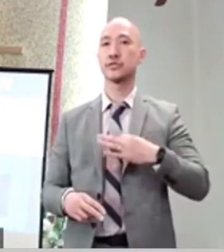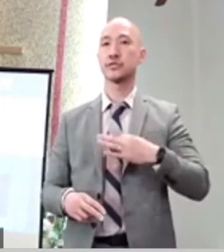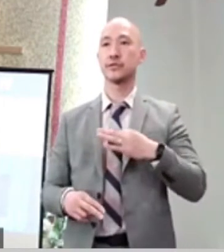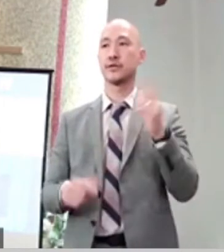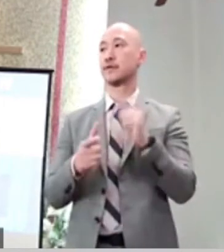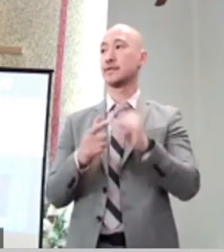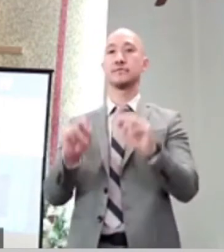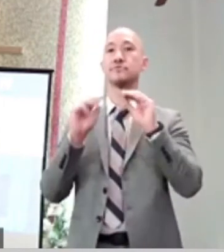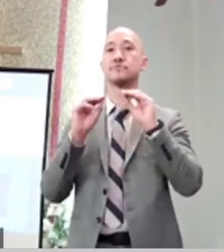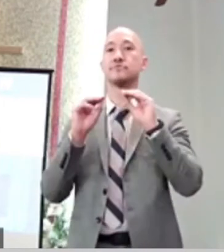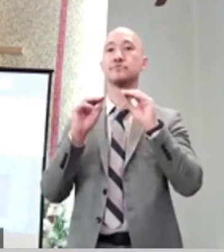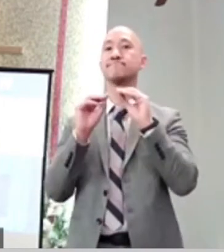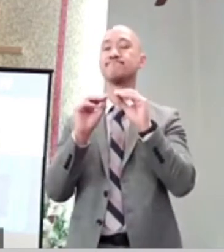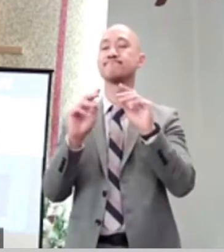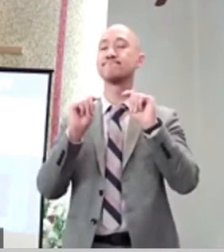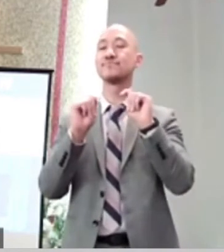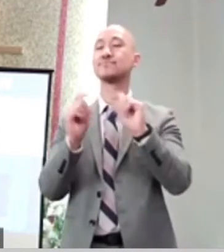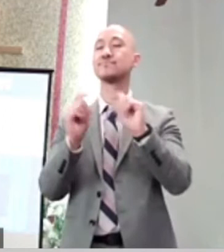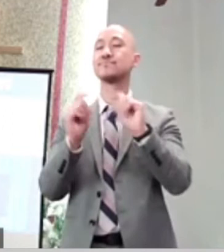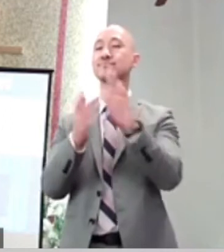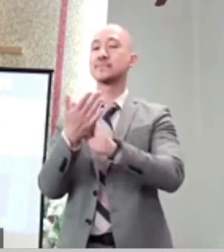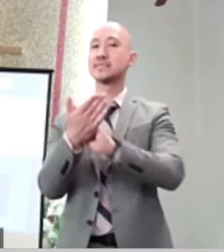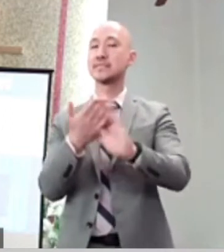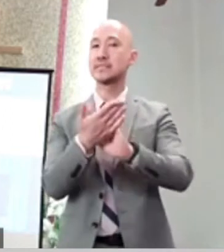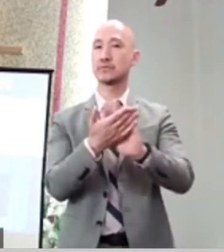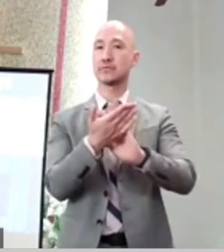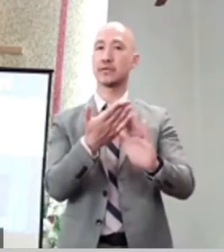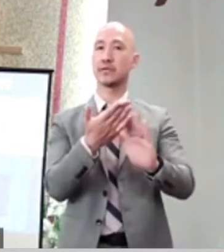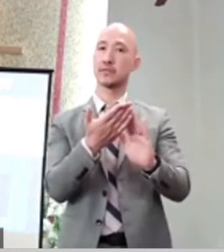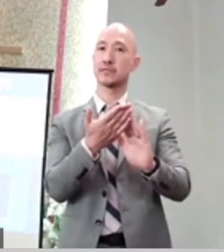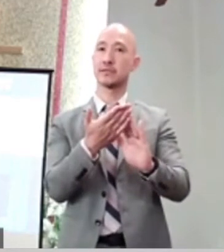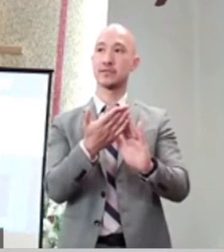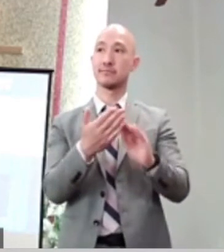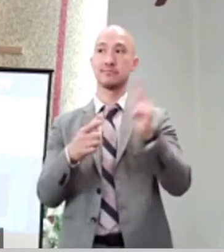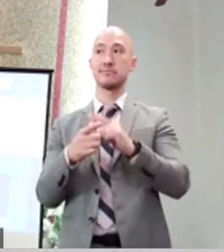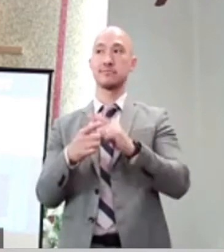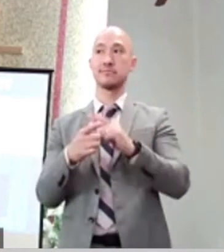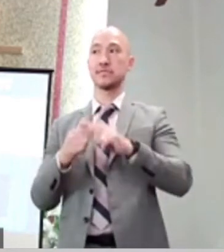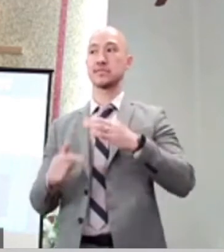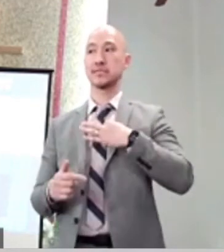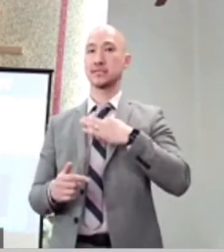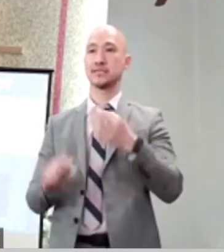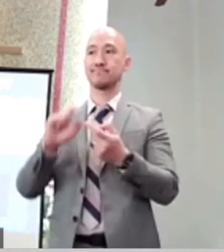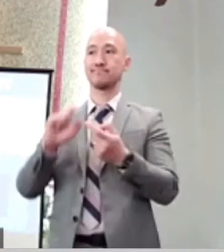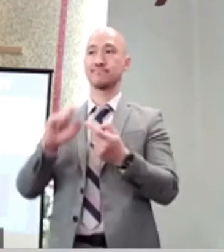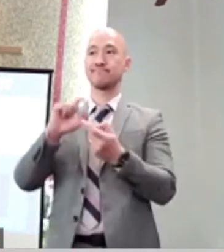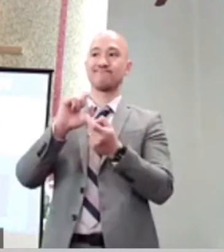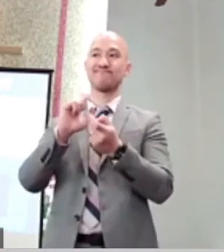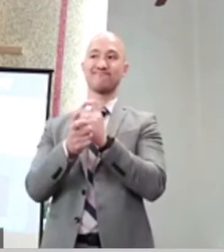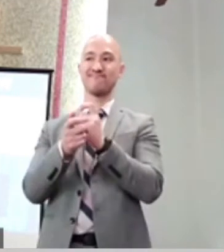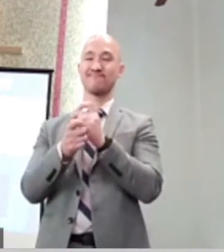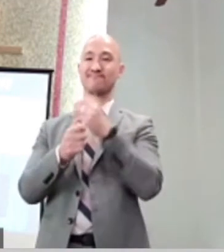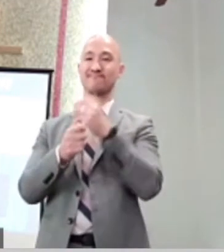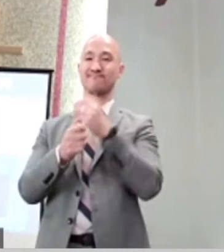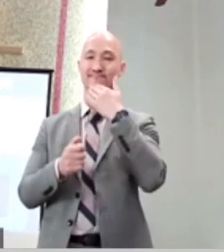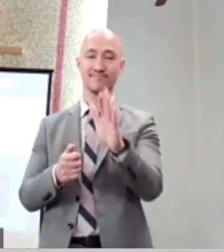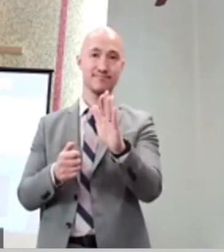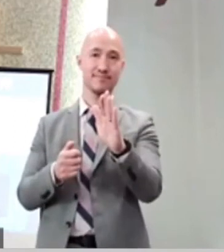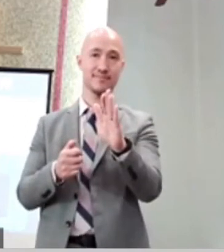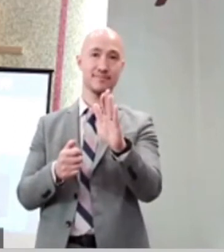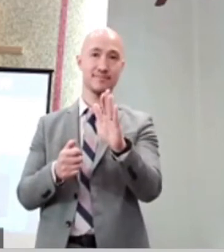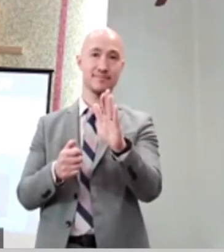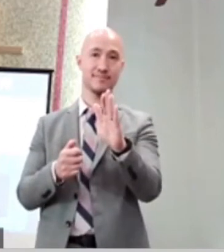lesson there. You don't use something new to patch something old, because they also won't match,